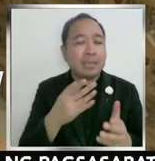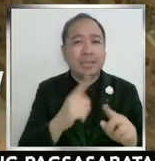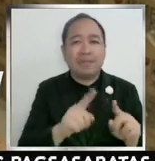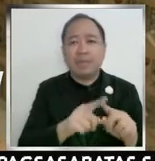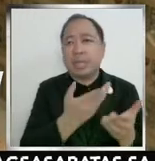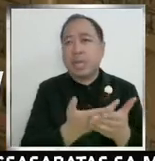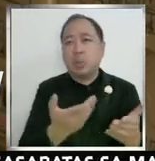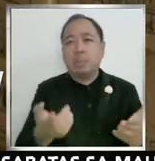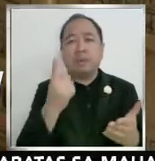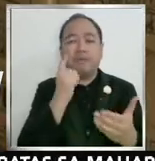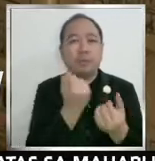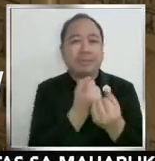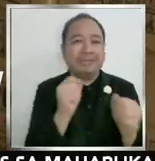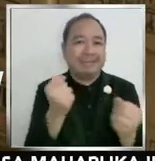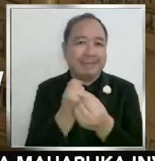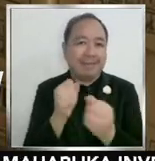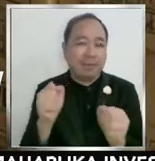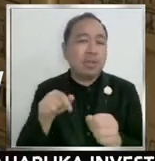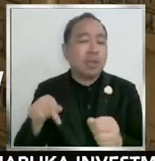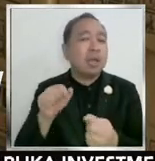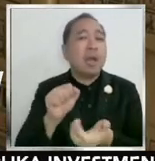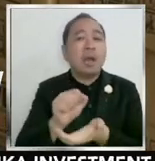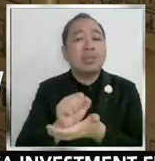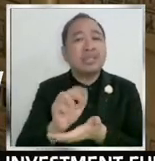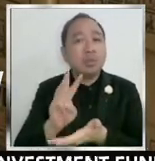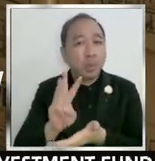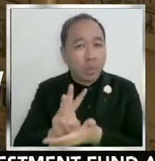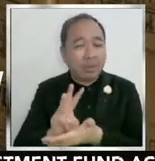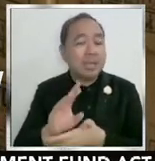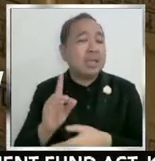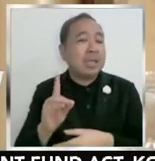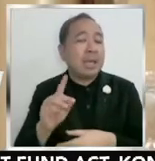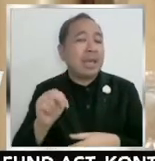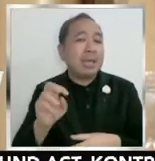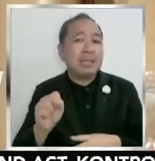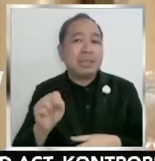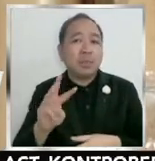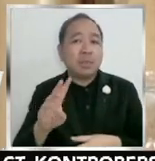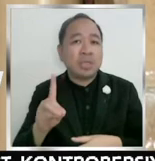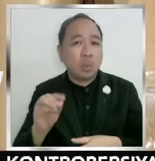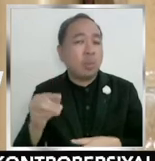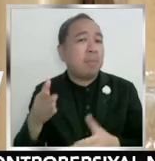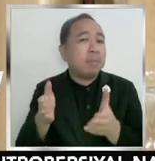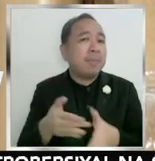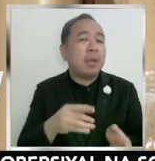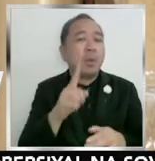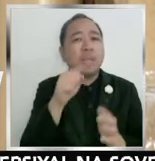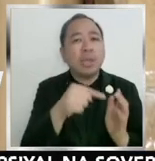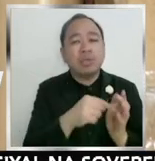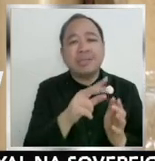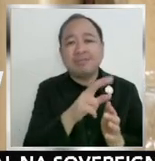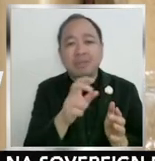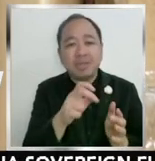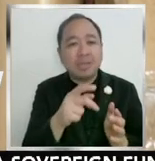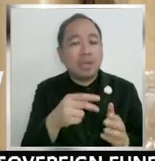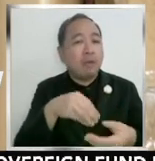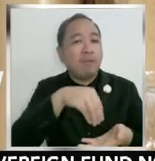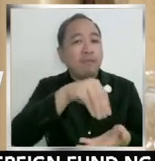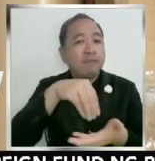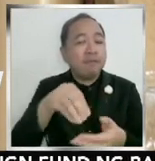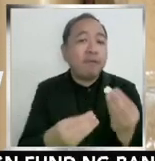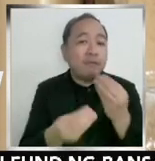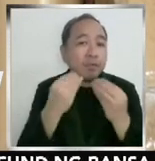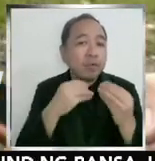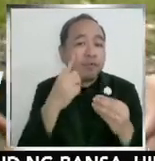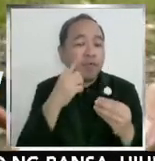na rin ang Municipal Social Welfare and Development Office o MSWDO ng 1,331 food packs para sa mga posibleng ililikas. The